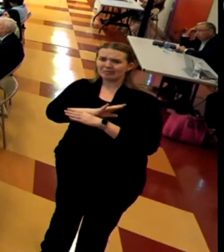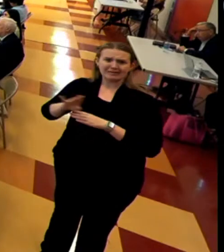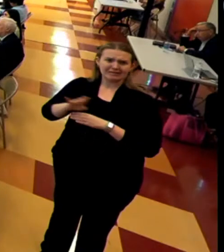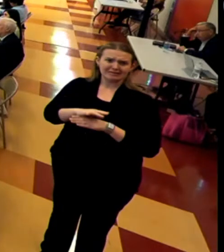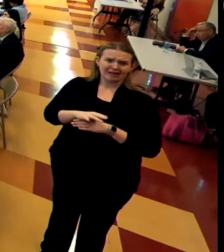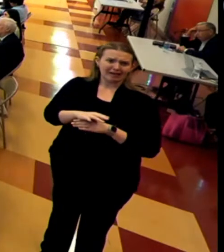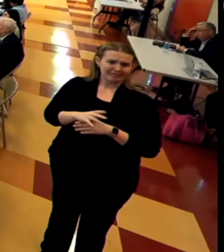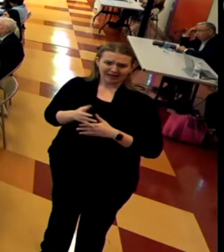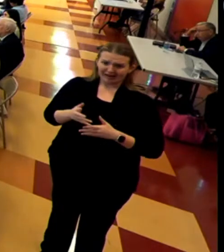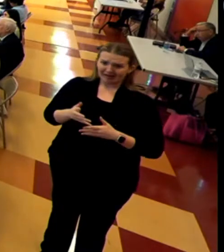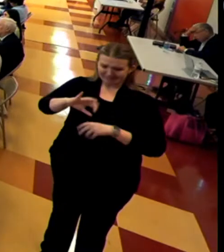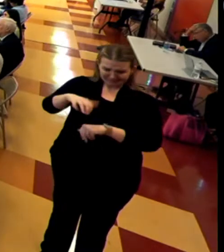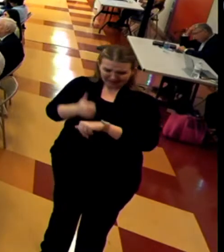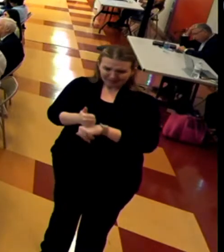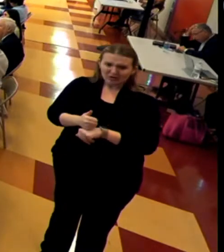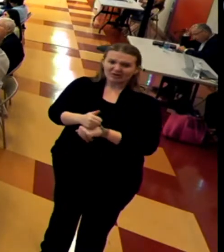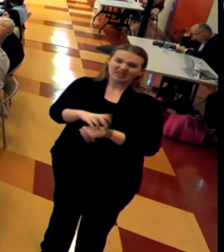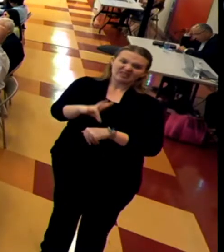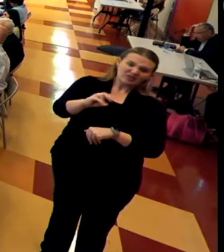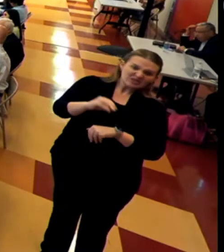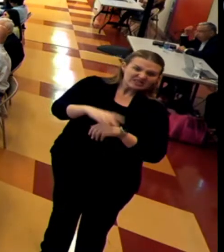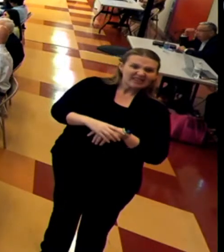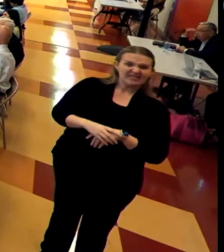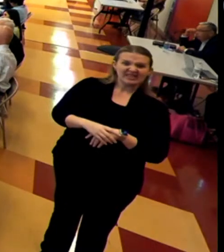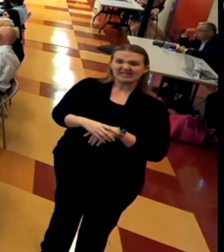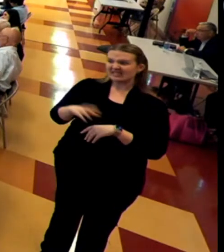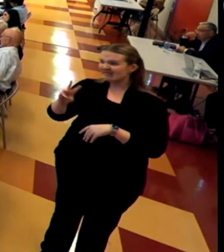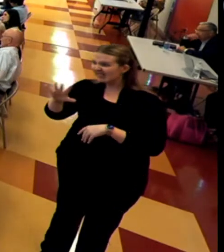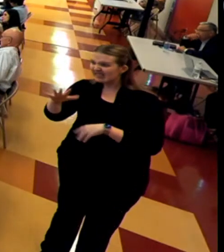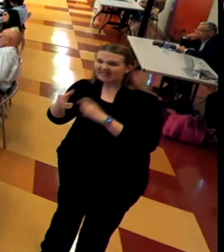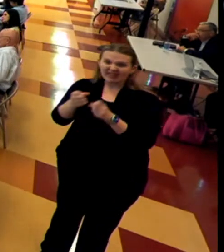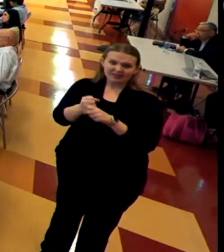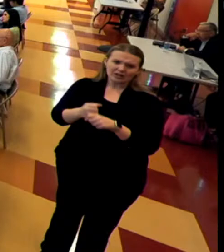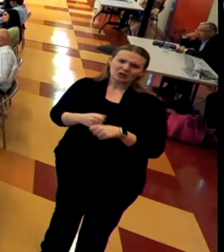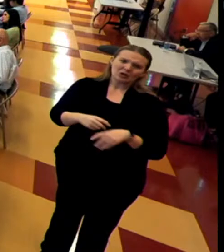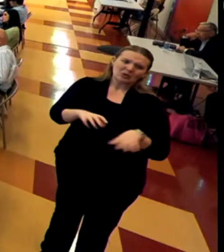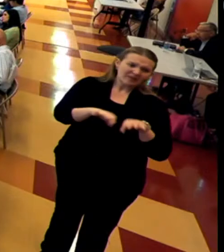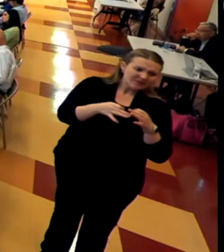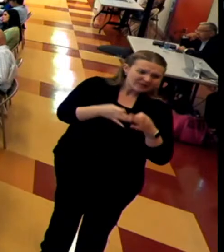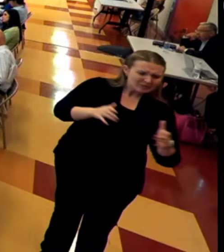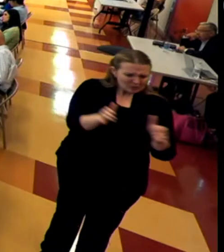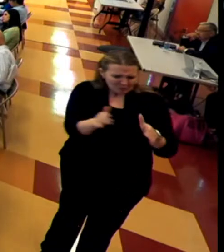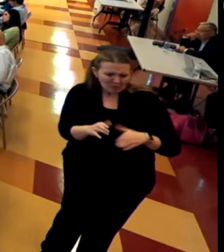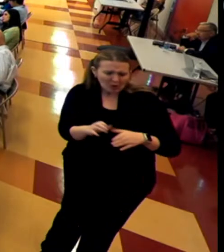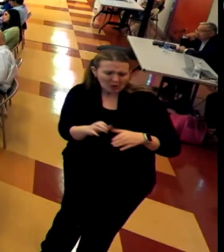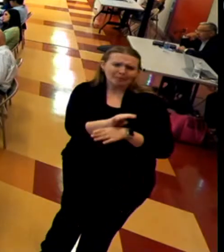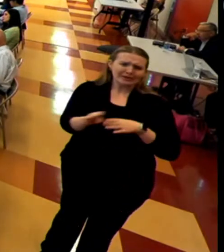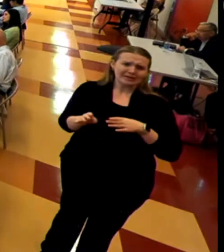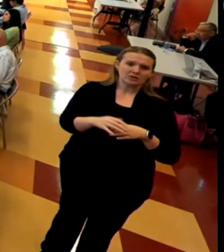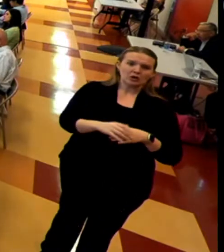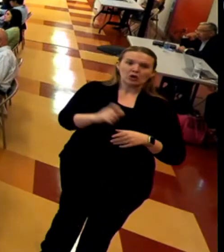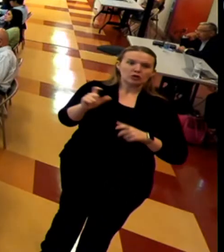70, 65 plus years. We're a pretty tight-knit family, mom and pop businesses. You don't find any big box stores on Old Highway